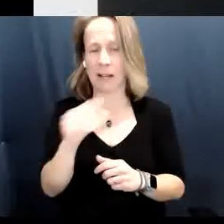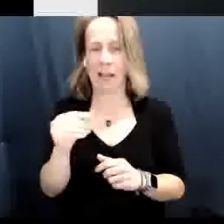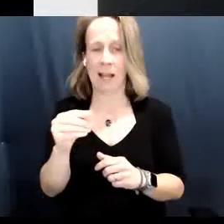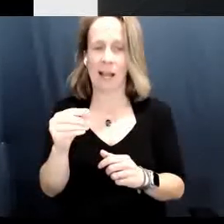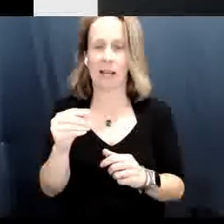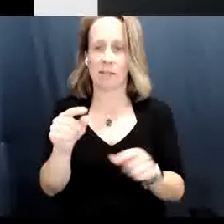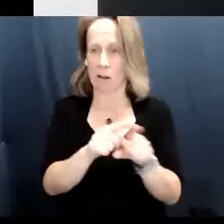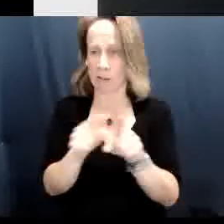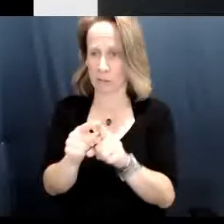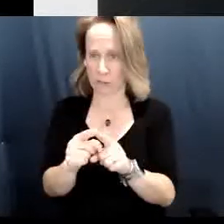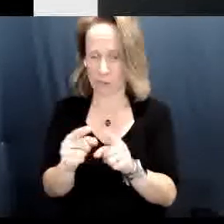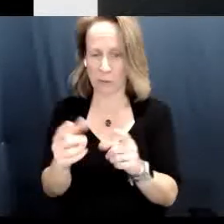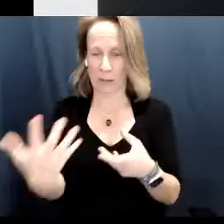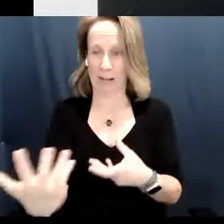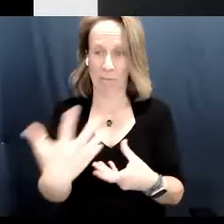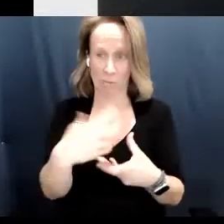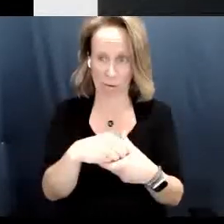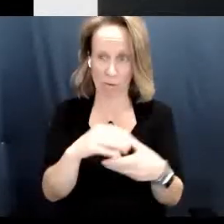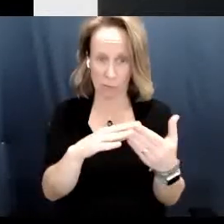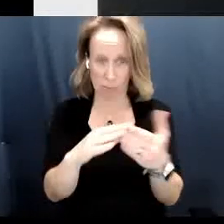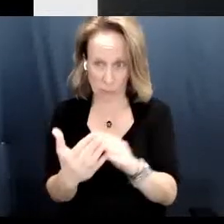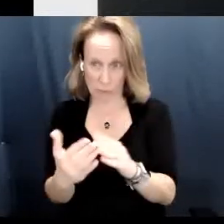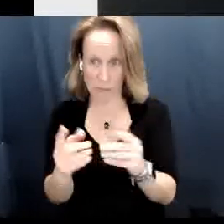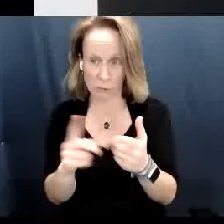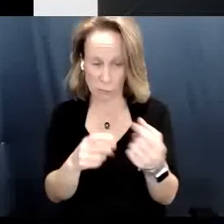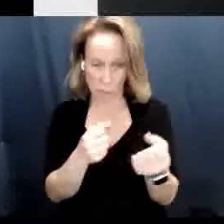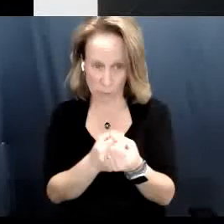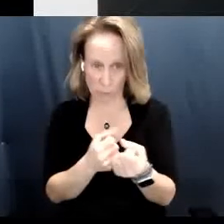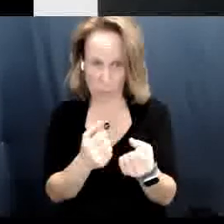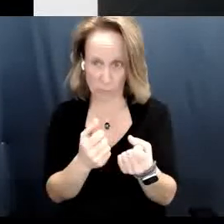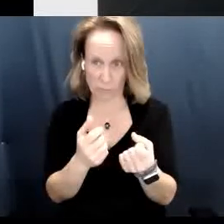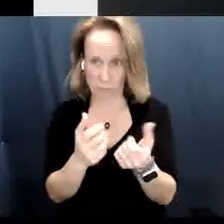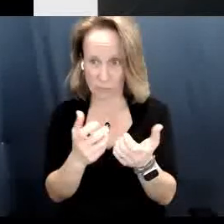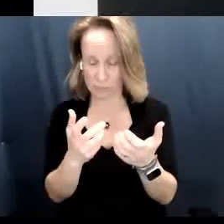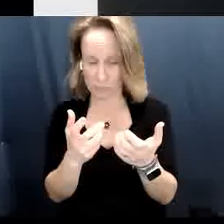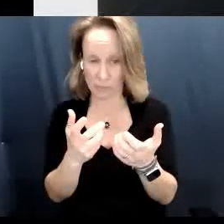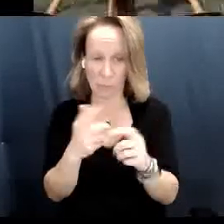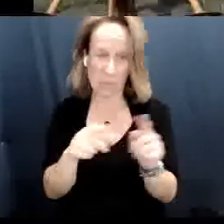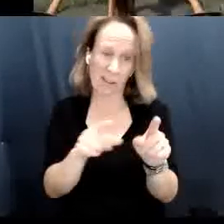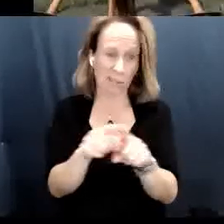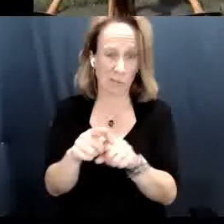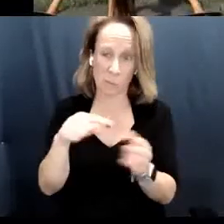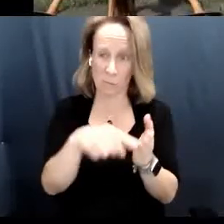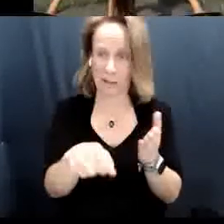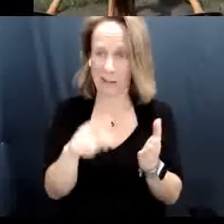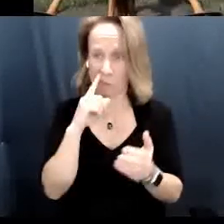support to not only promote the support group, but also fund different parts of it.